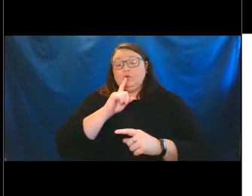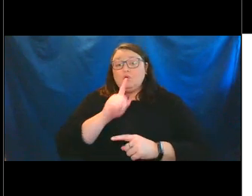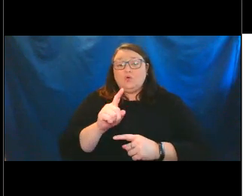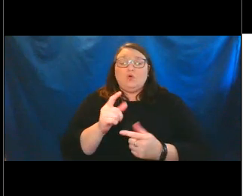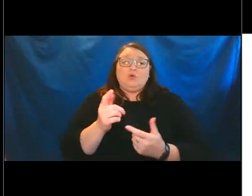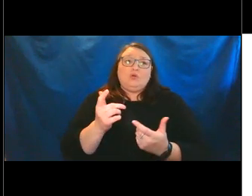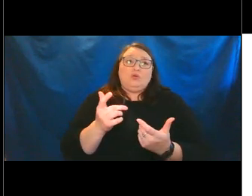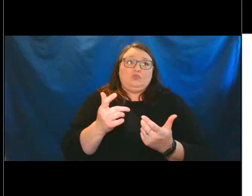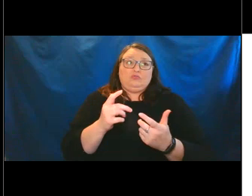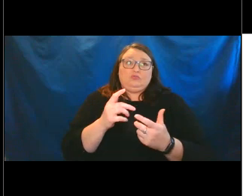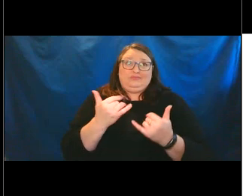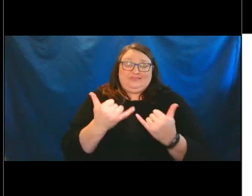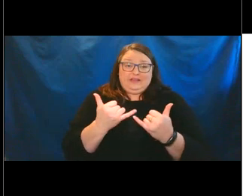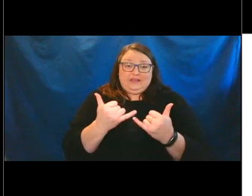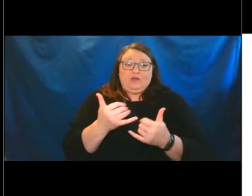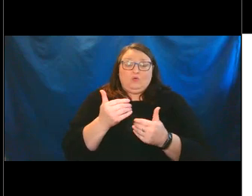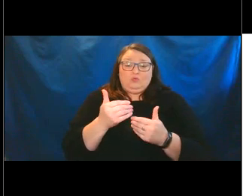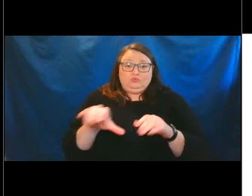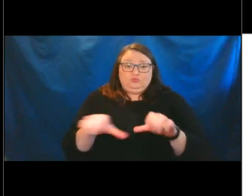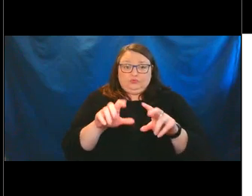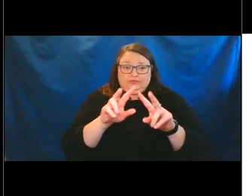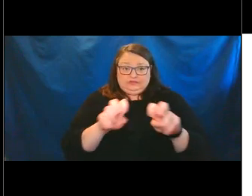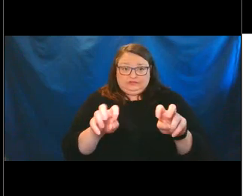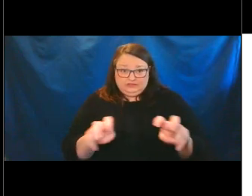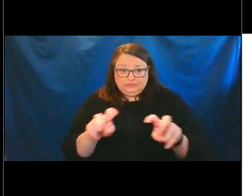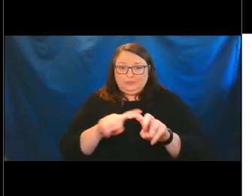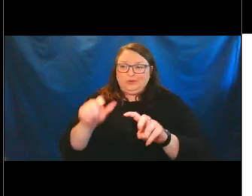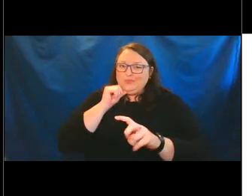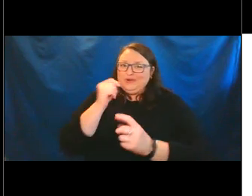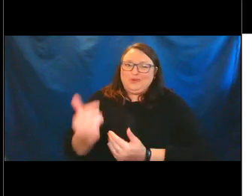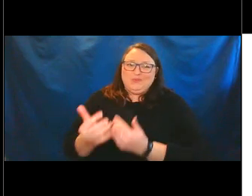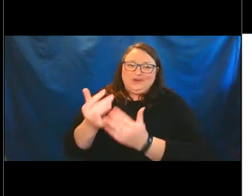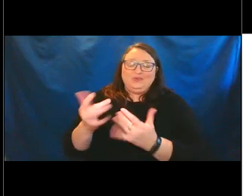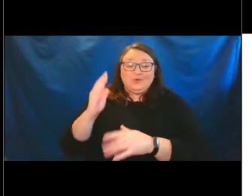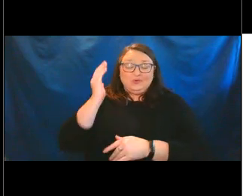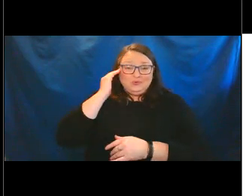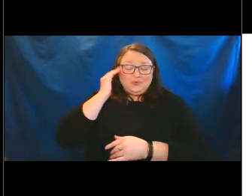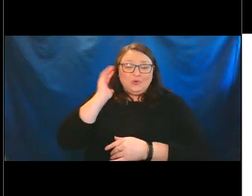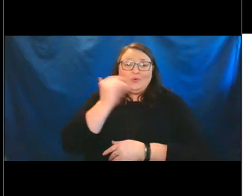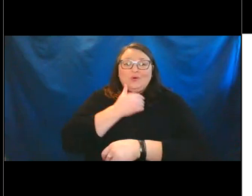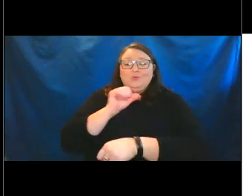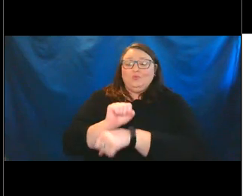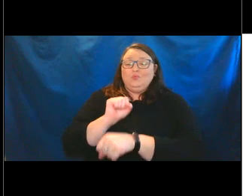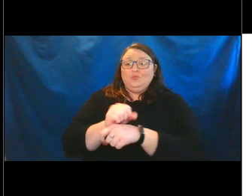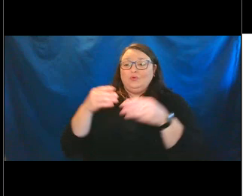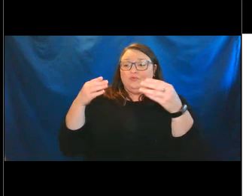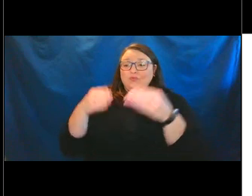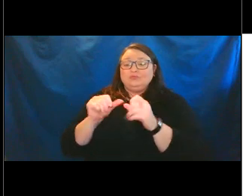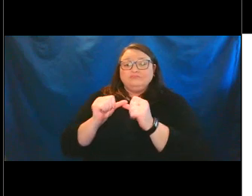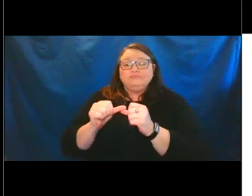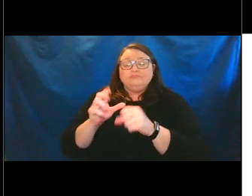already know that the work that we are doing through the Climate Ready Workforce Grant focused on resilience